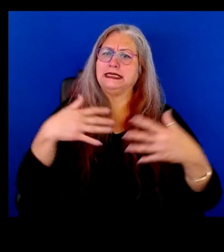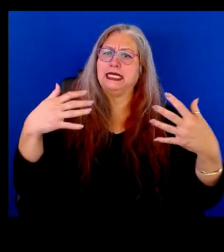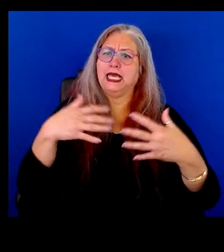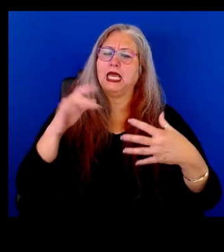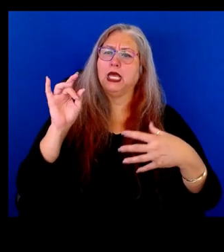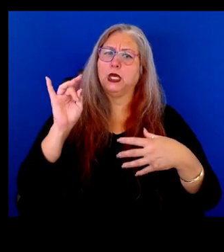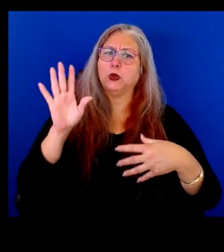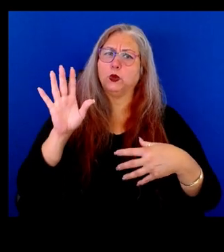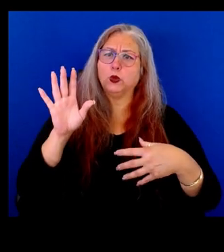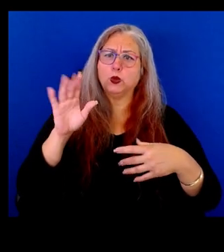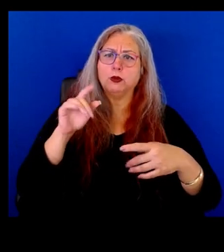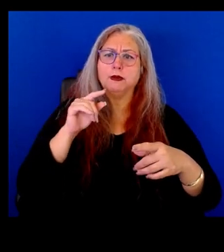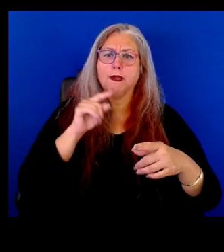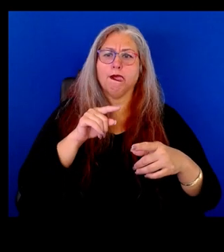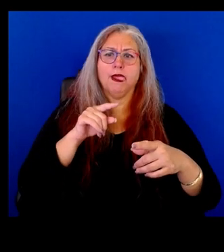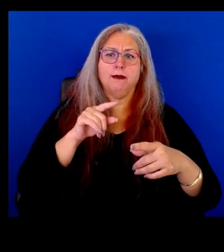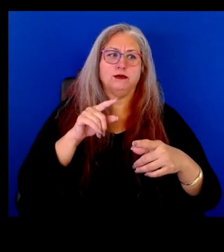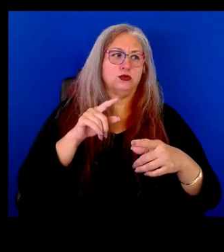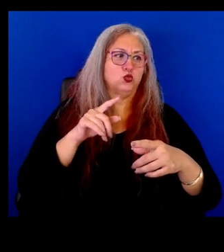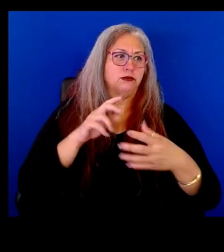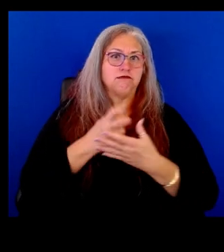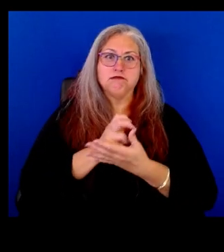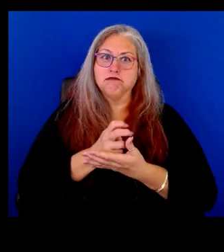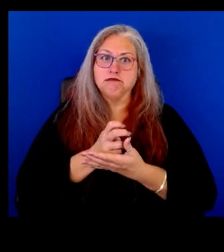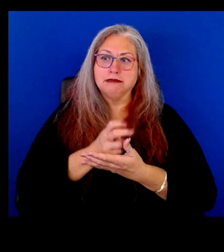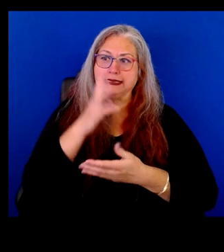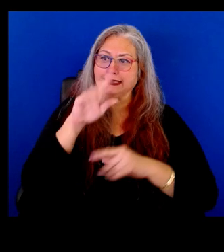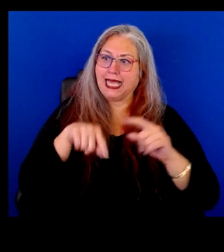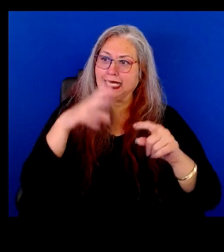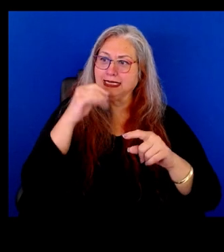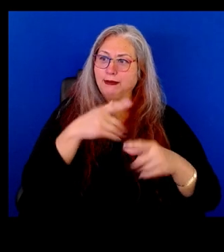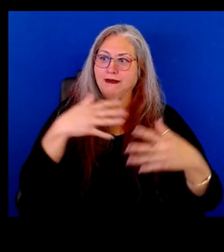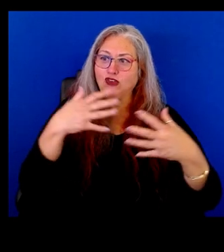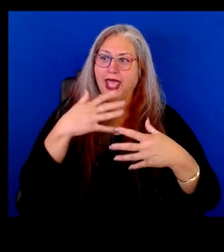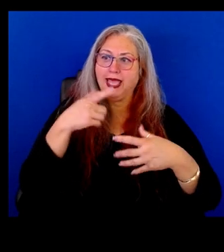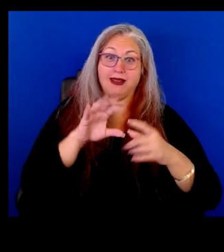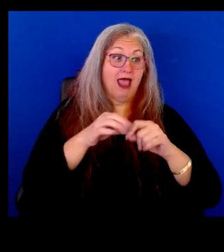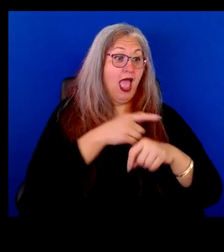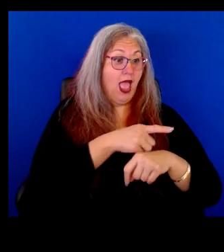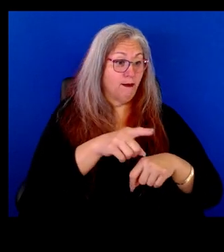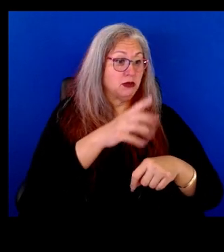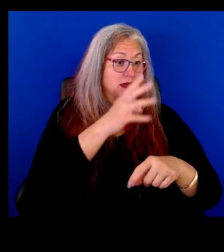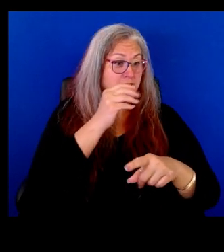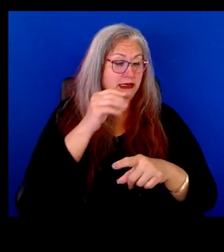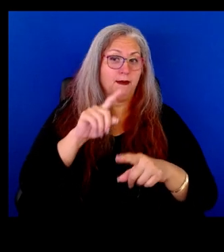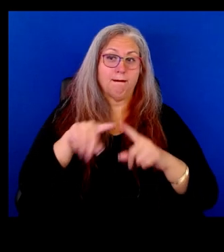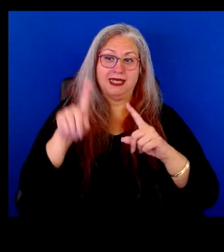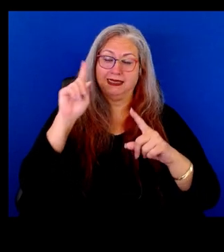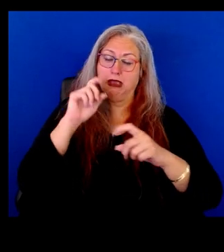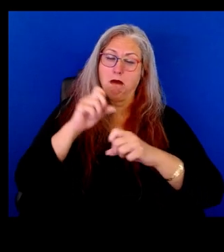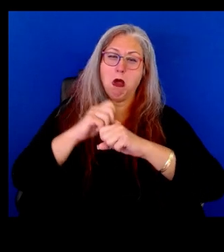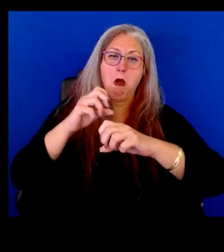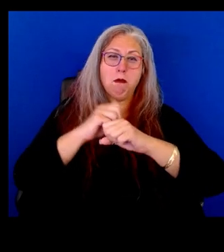all. She would be too afraid to sleep while her family sleeps, and shelling